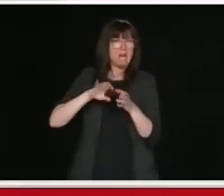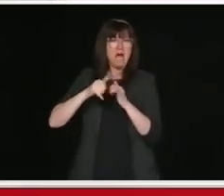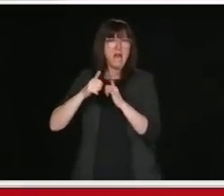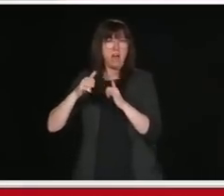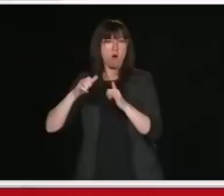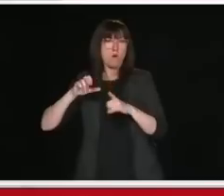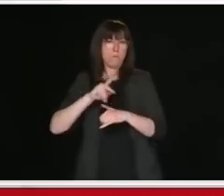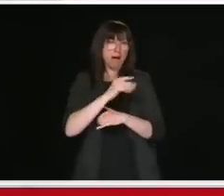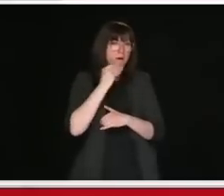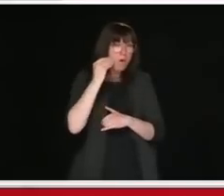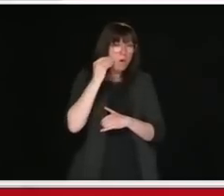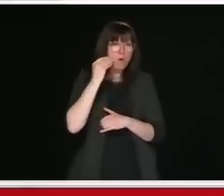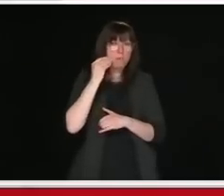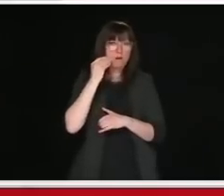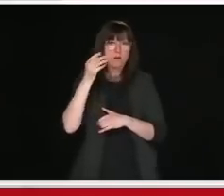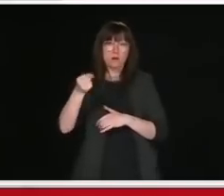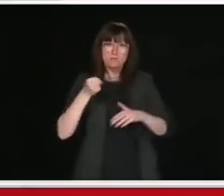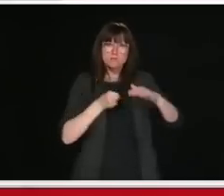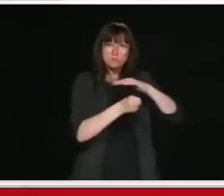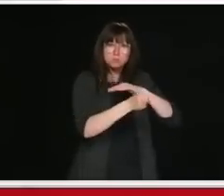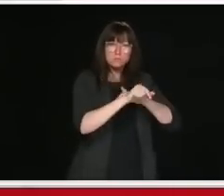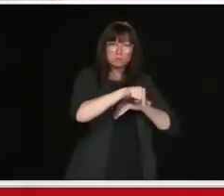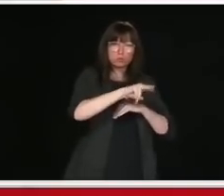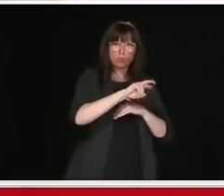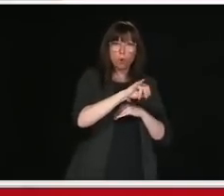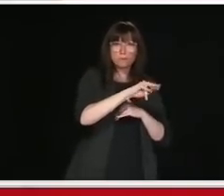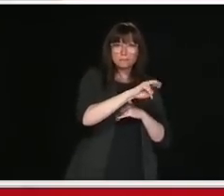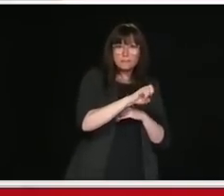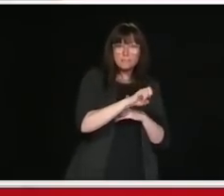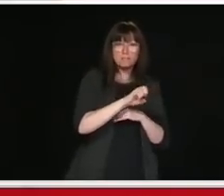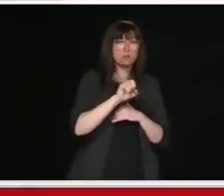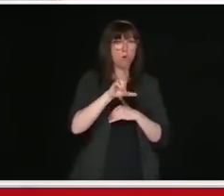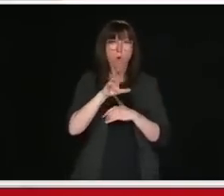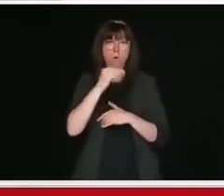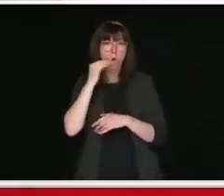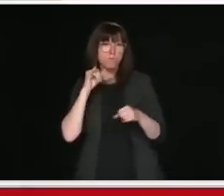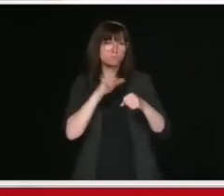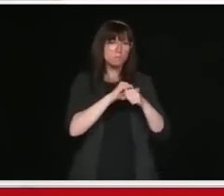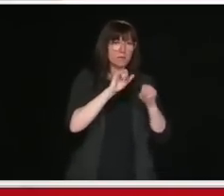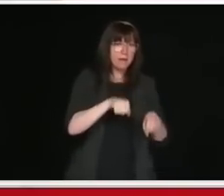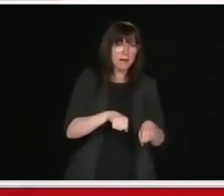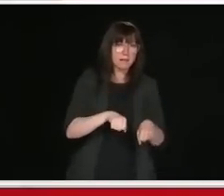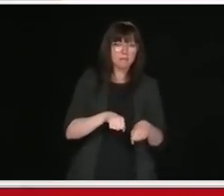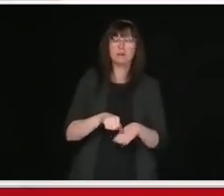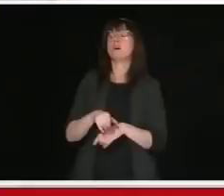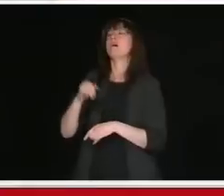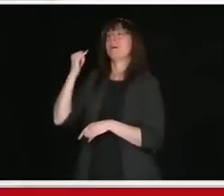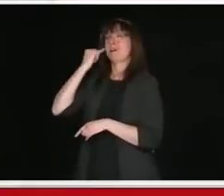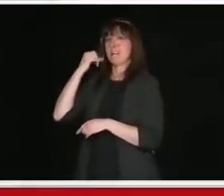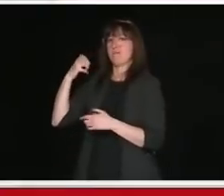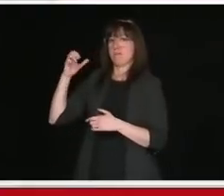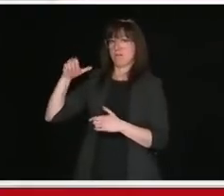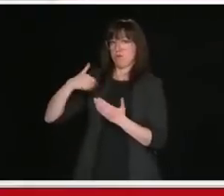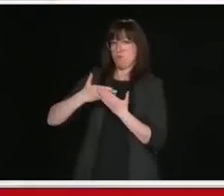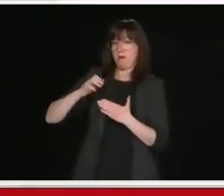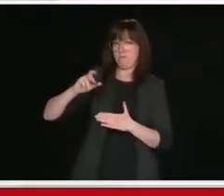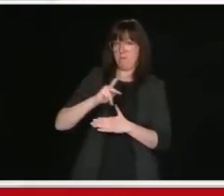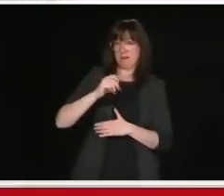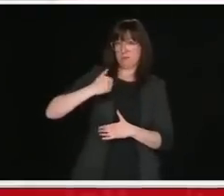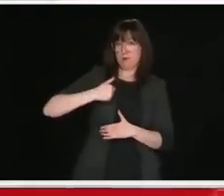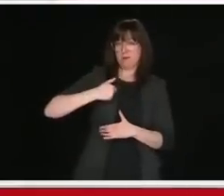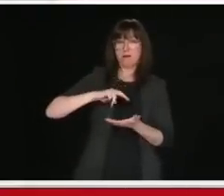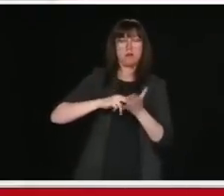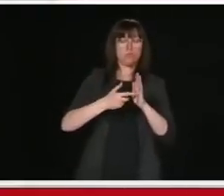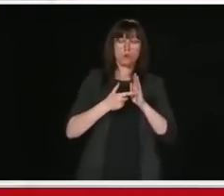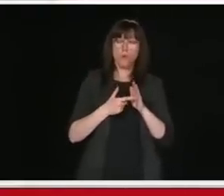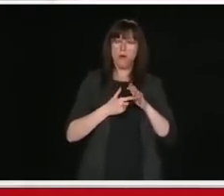who returns from overseas needs to be quarantined for 14 days, needs to be isolated so that they